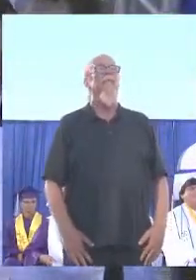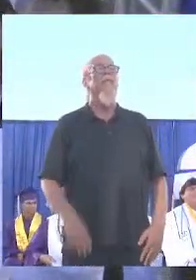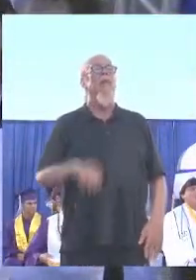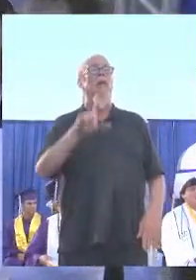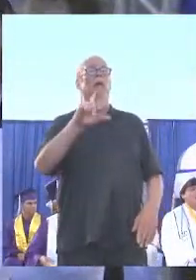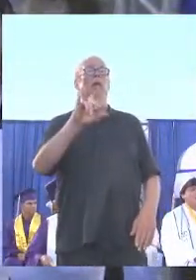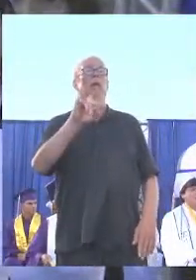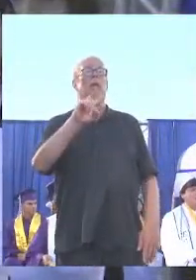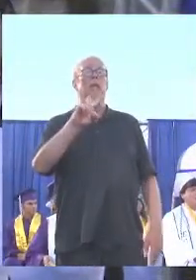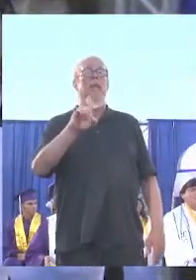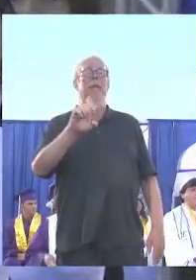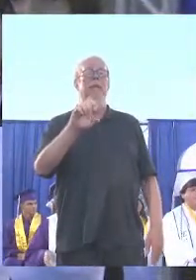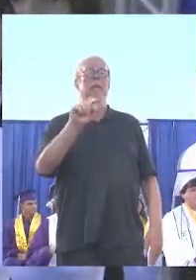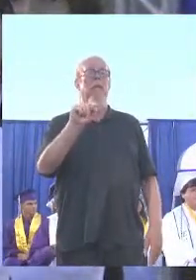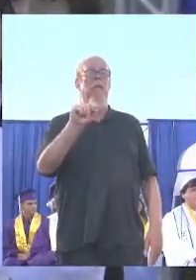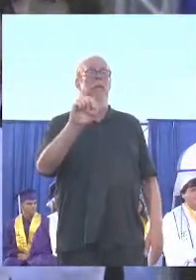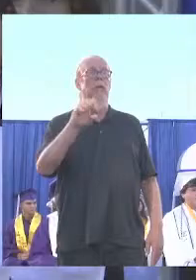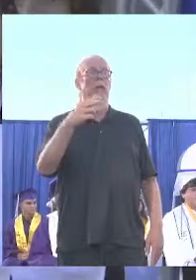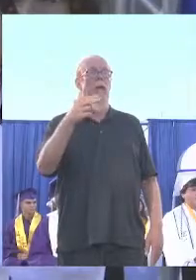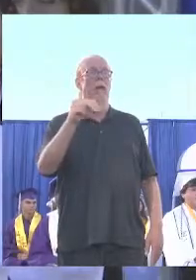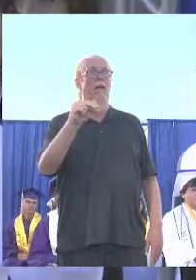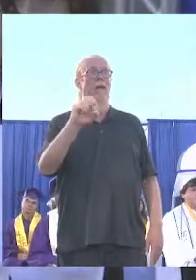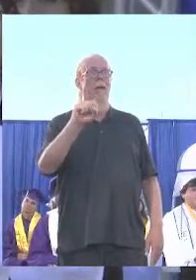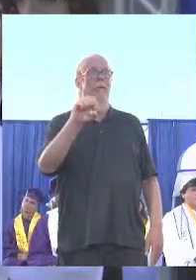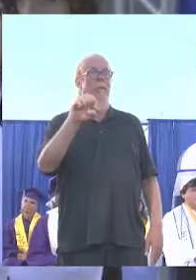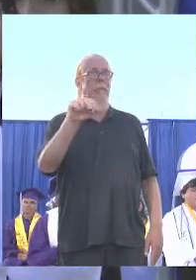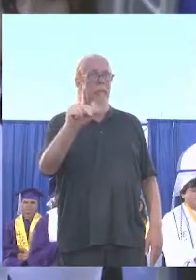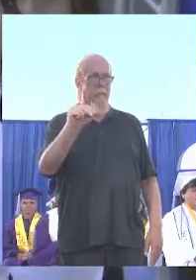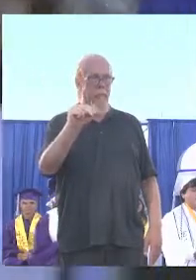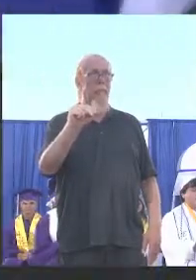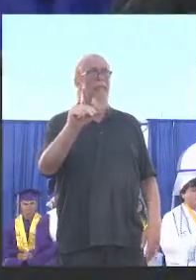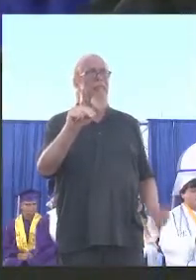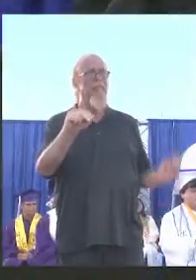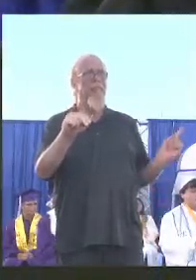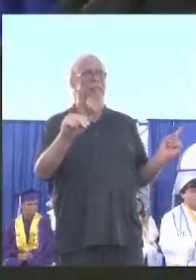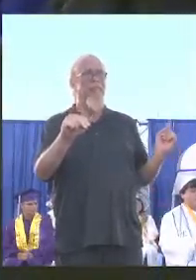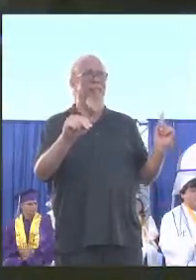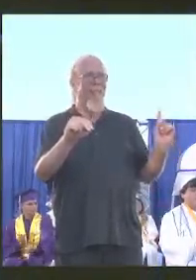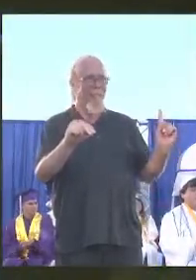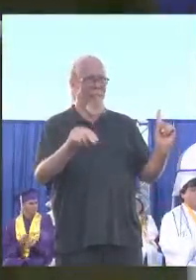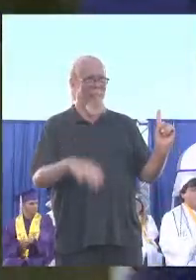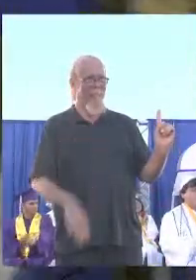Lizette Marie Rebolloso Hansen, please step forward.